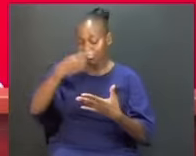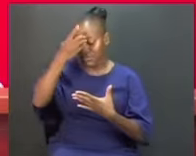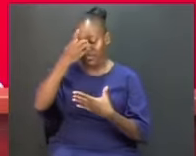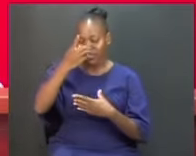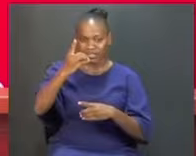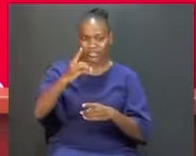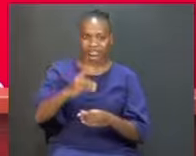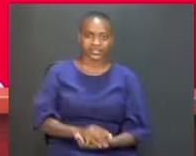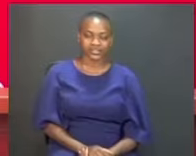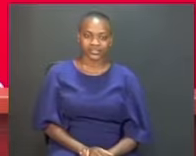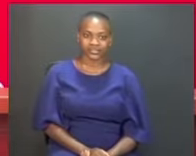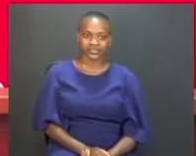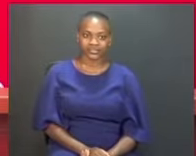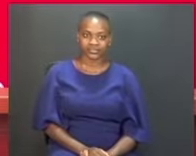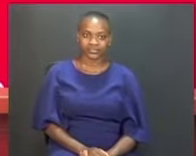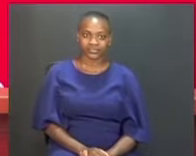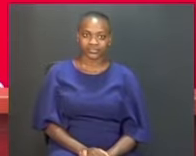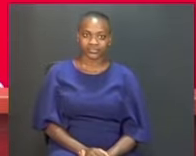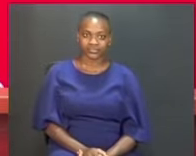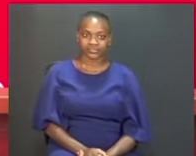the House.